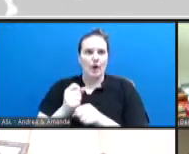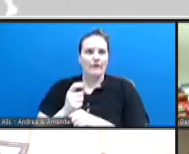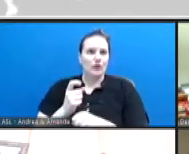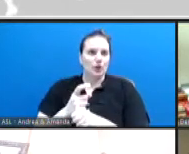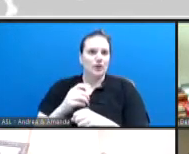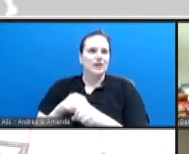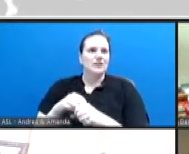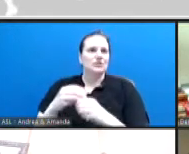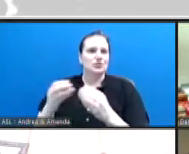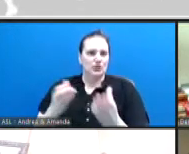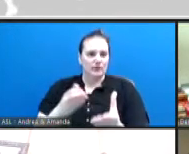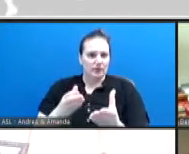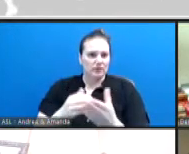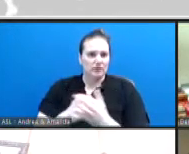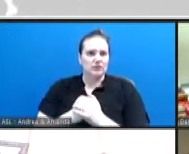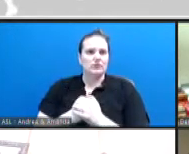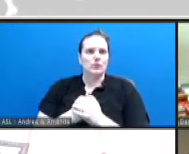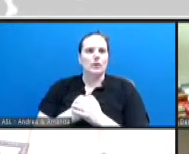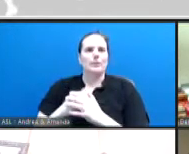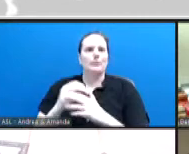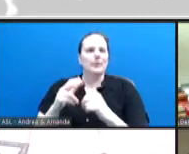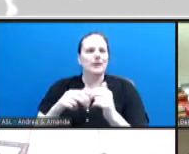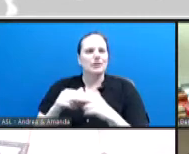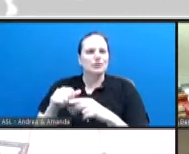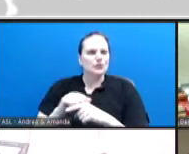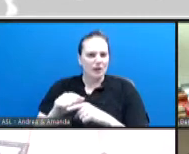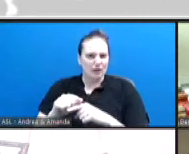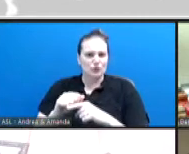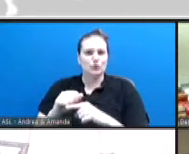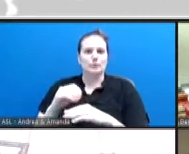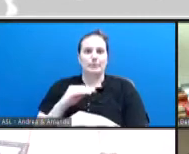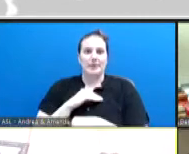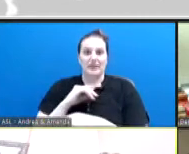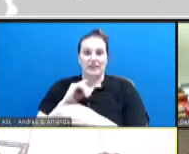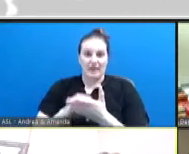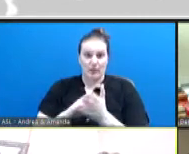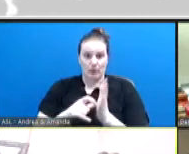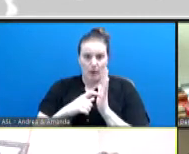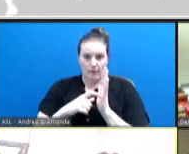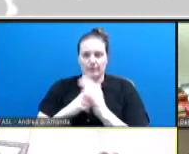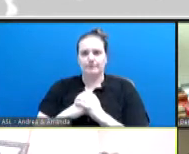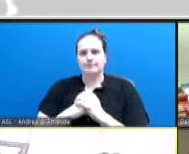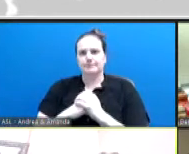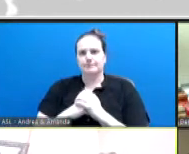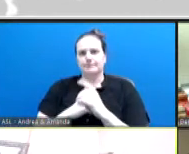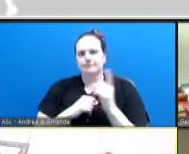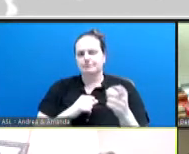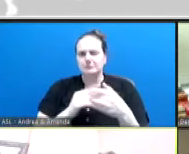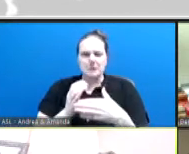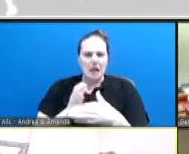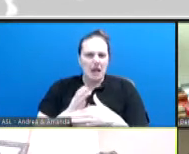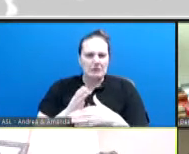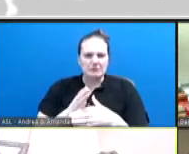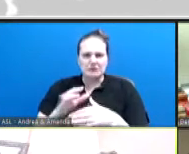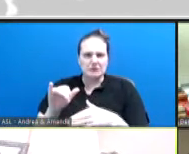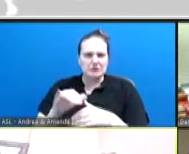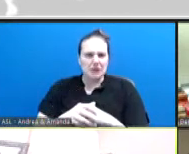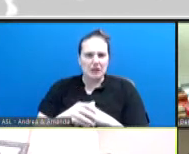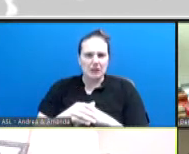in-service. And then we build out the training to meet those requirements. So is that like an average of like,